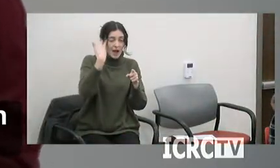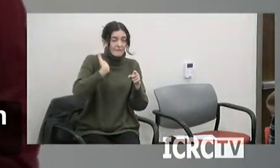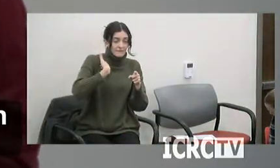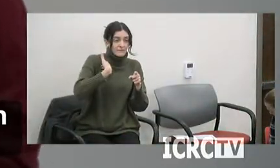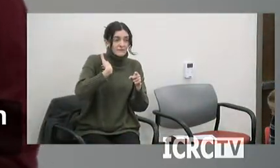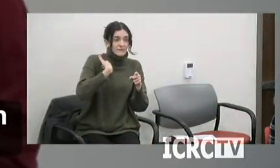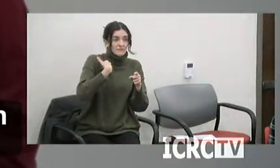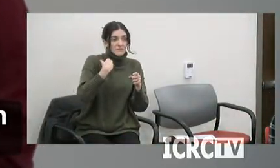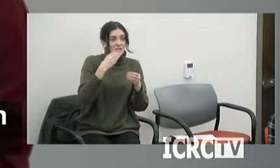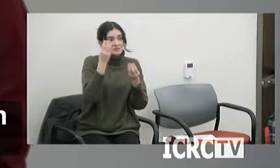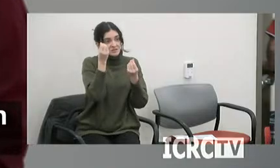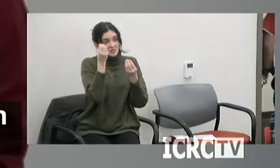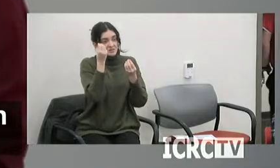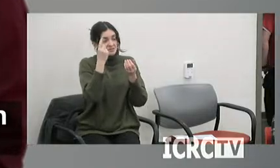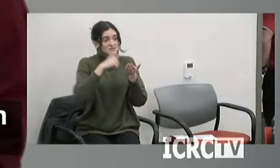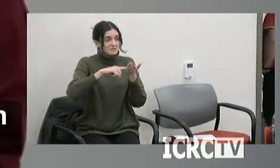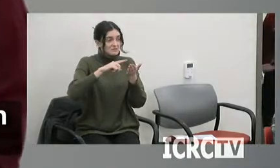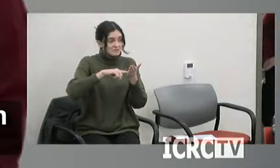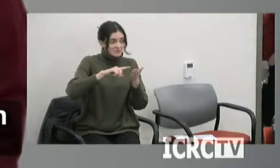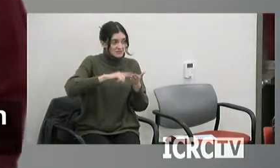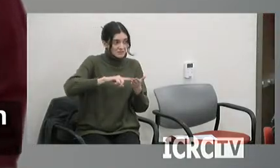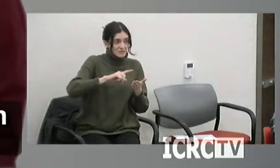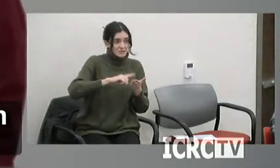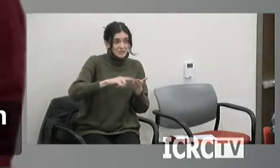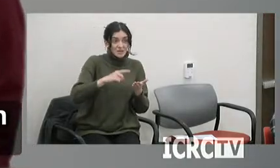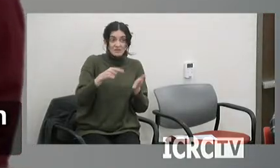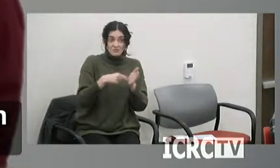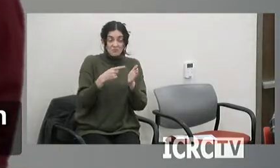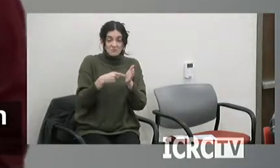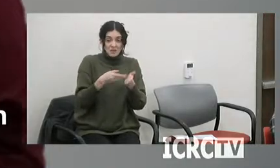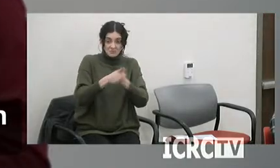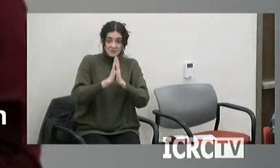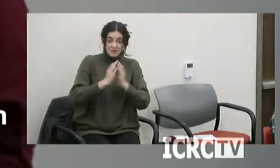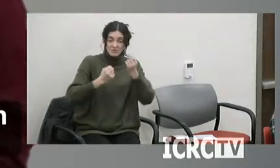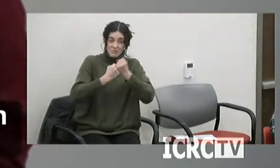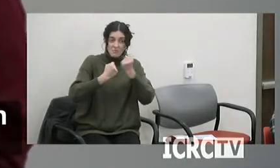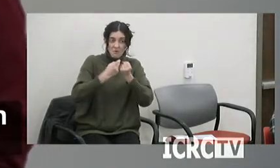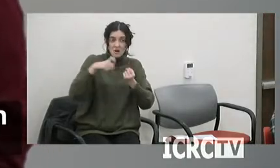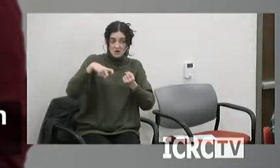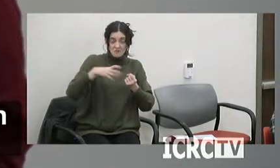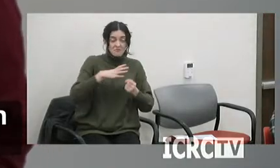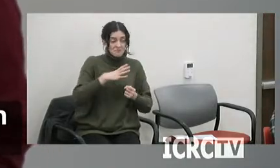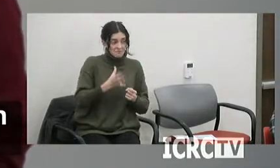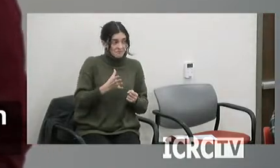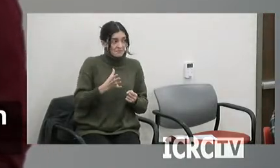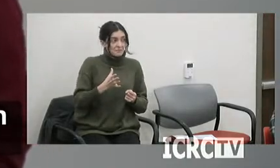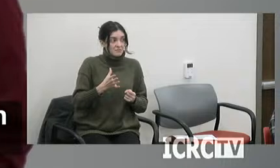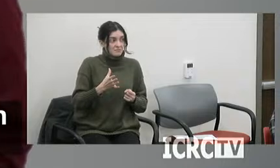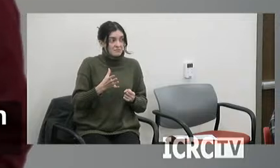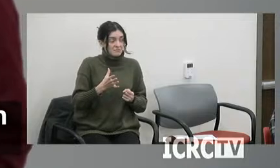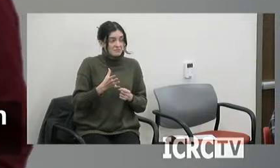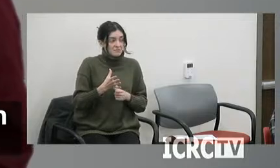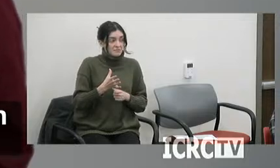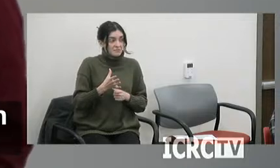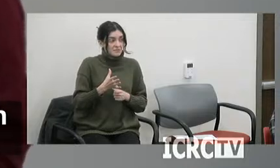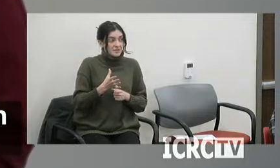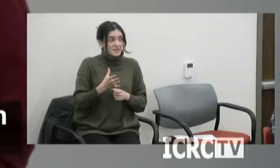exploring, and when necessary, asking for more support info. Looking at the Slack